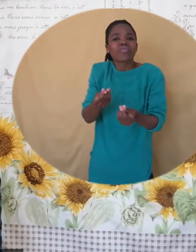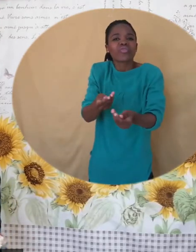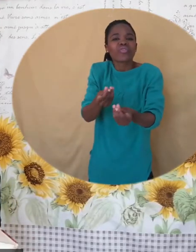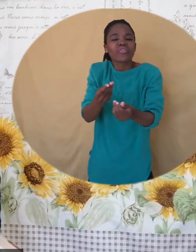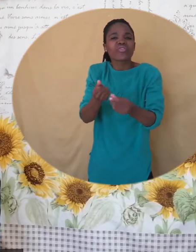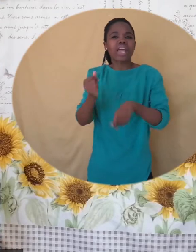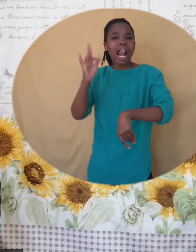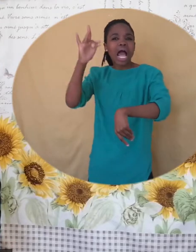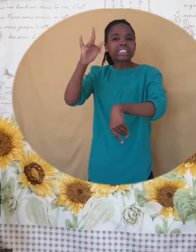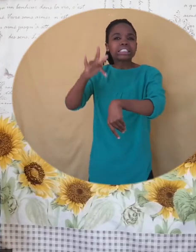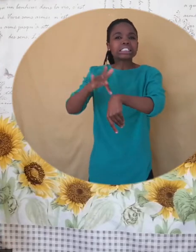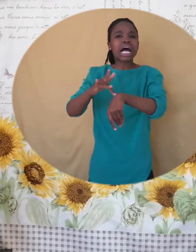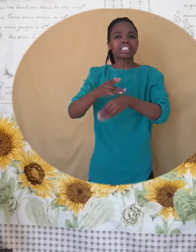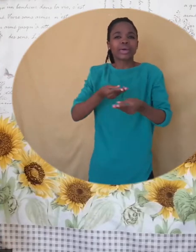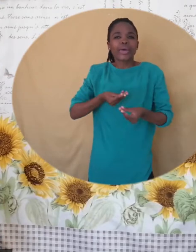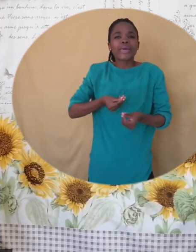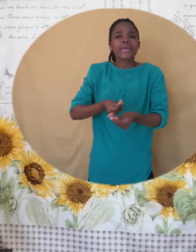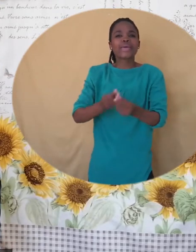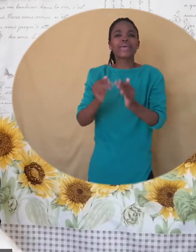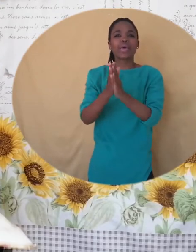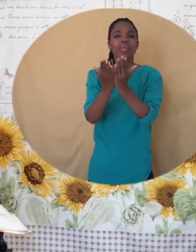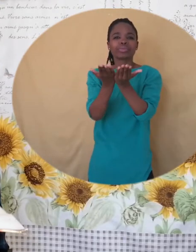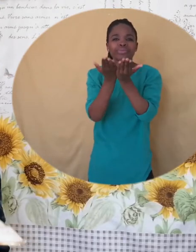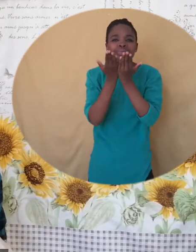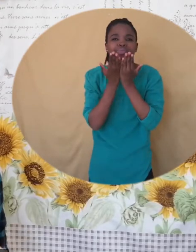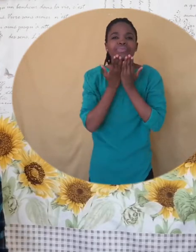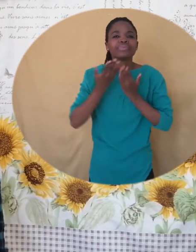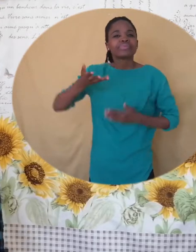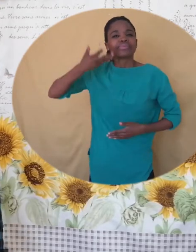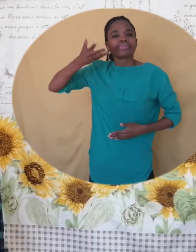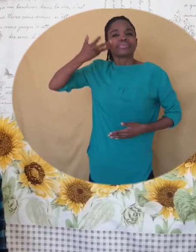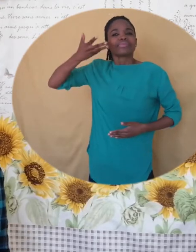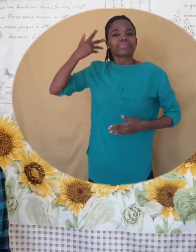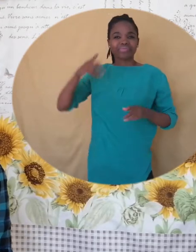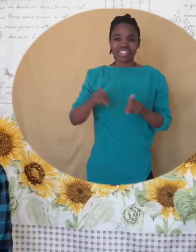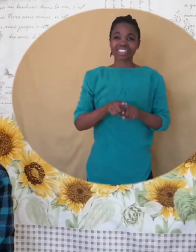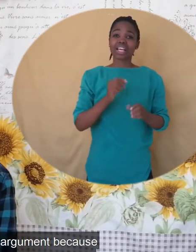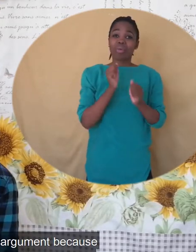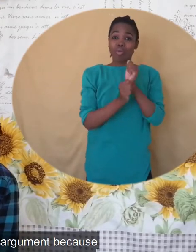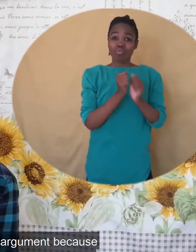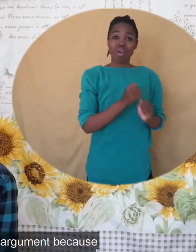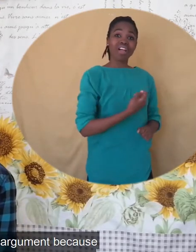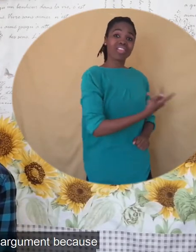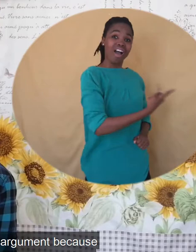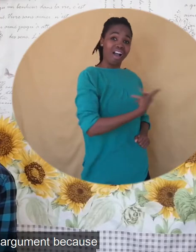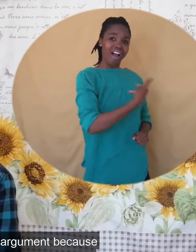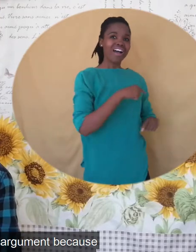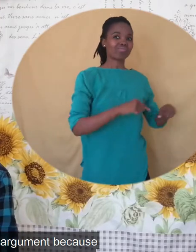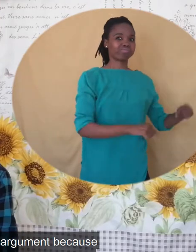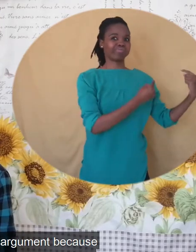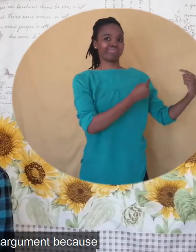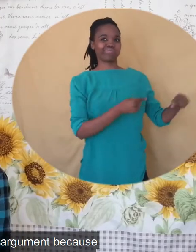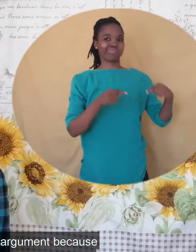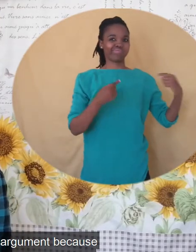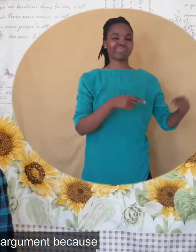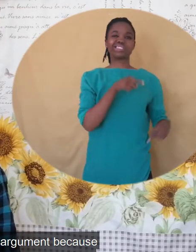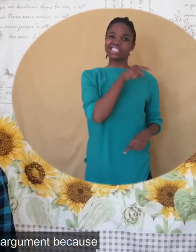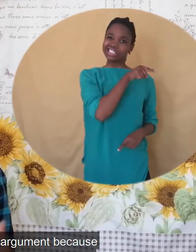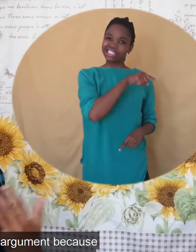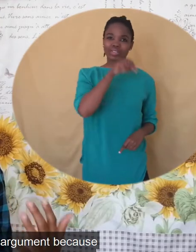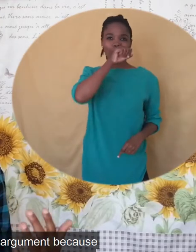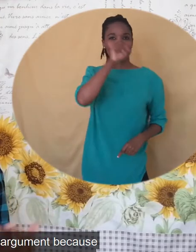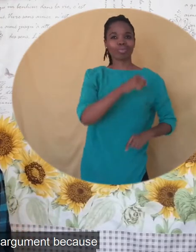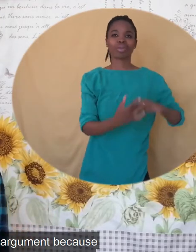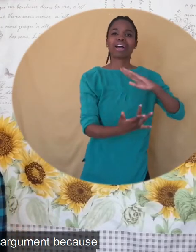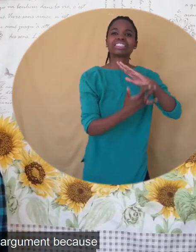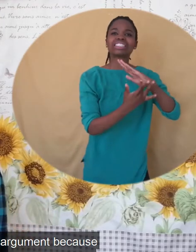love, opening the book, touching the pages, smelling the book. And my brother and I always have this argument because my brother